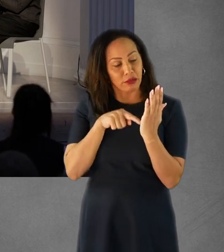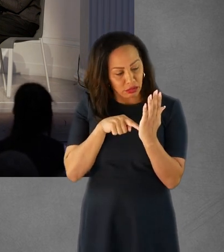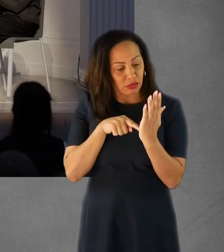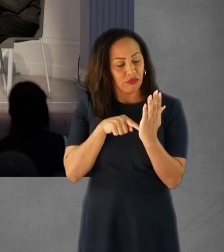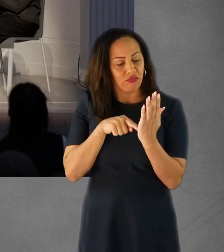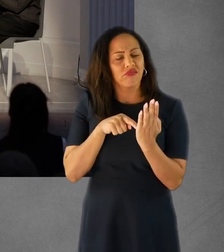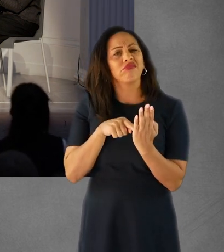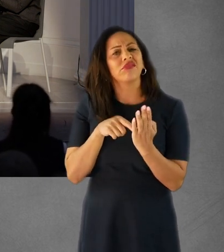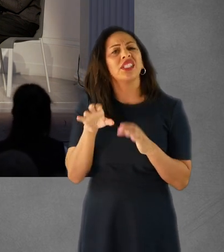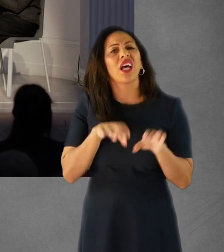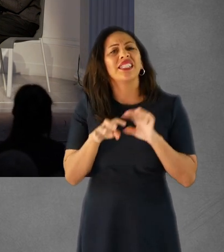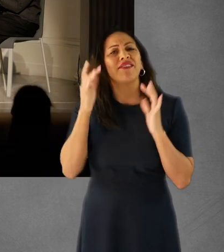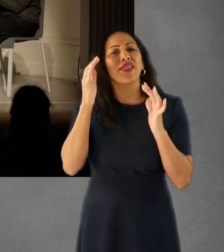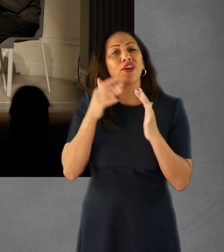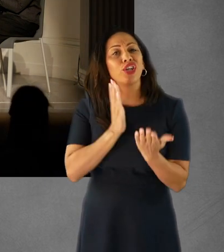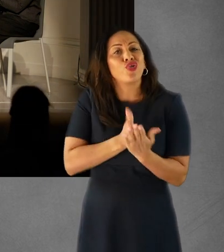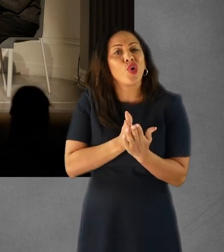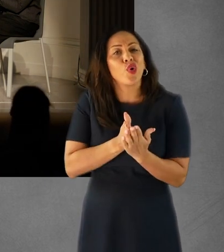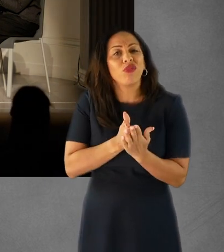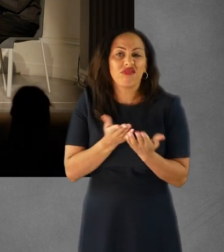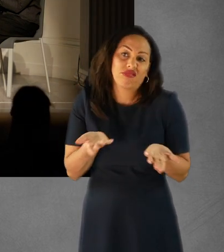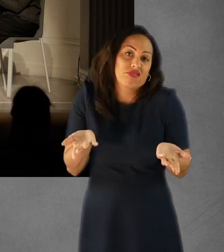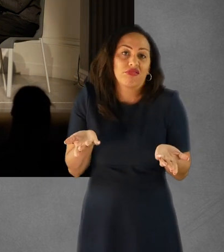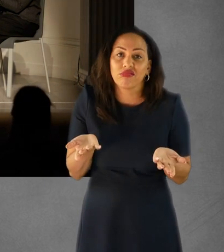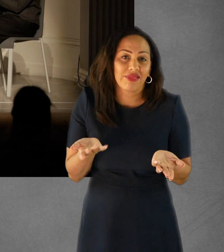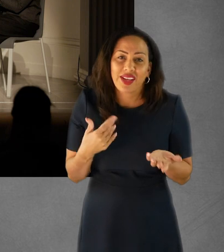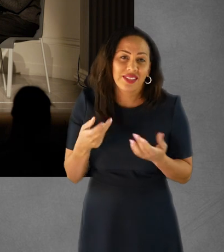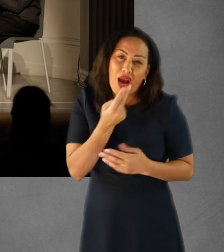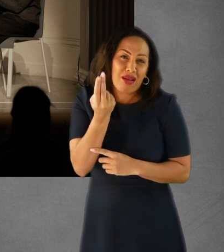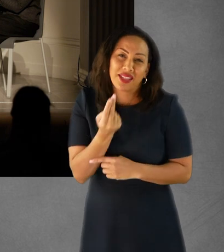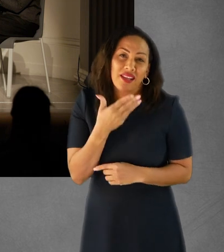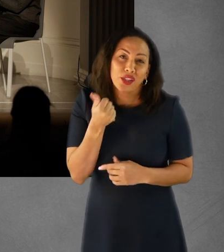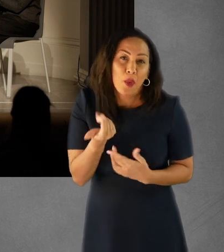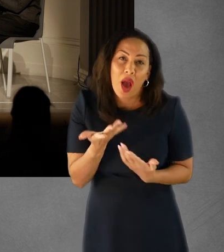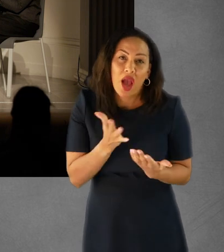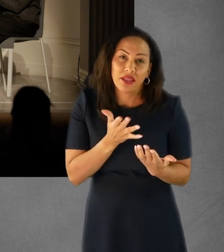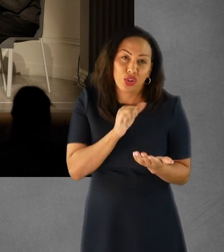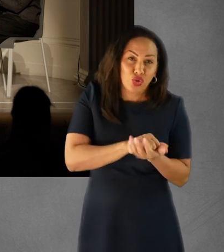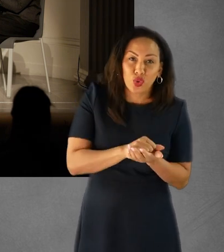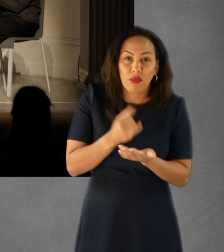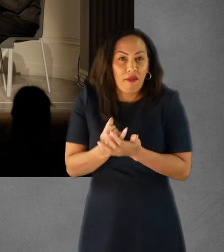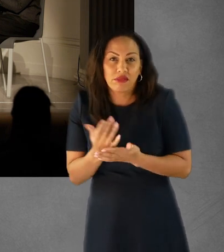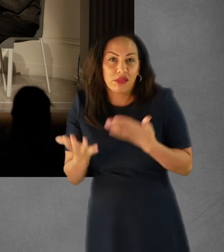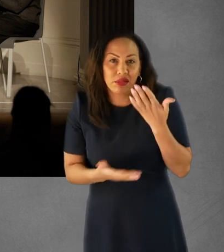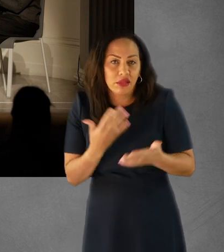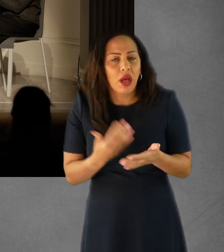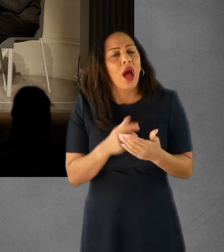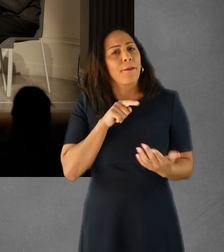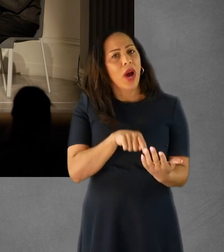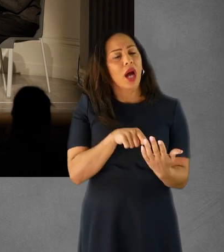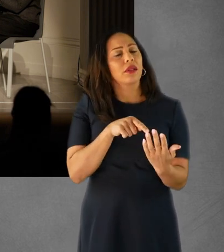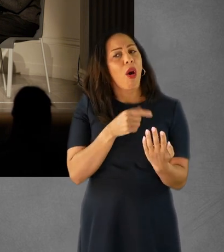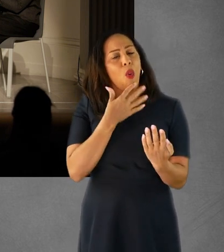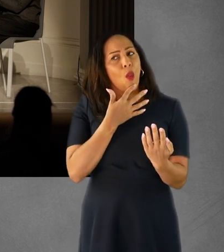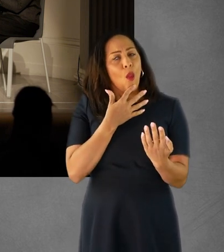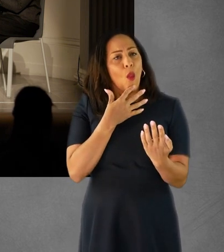the scientific theory is true or not. I mean, as an artist, I don't mind. But it was just really inspiring